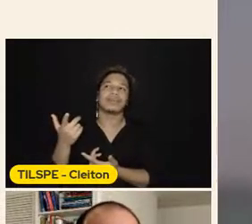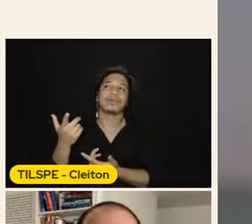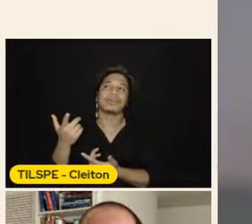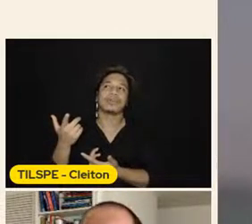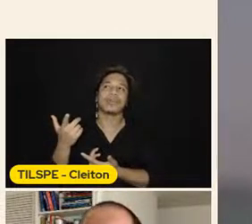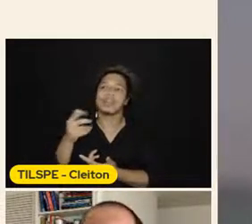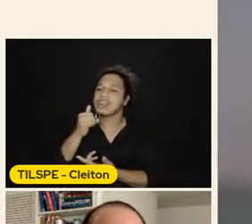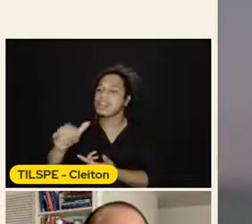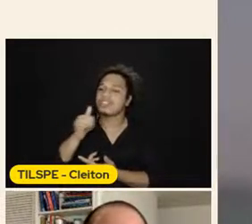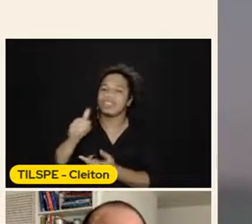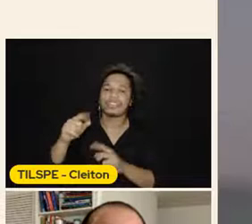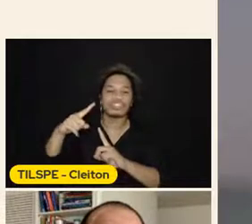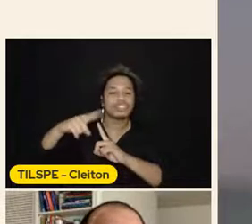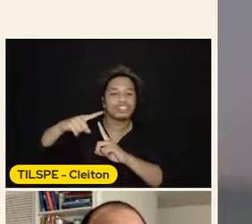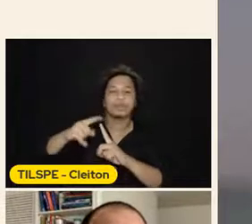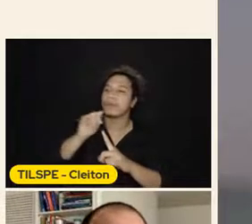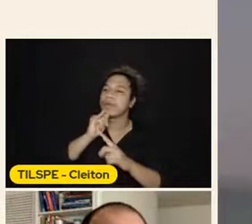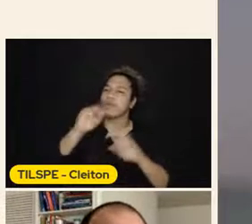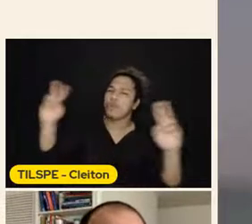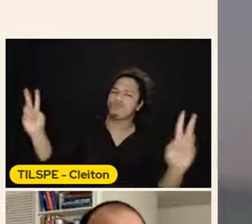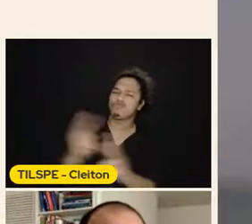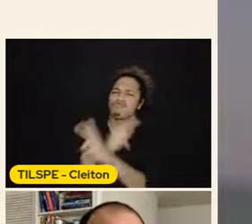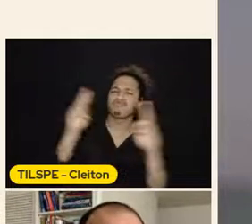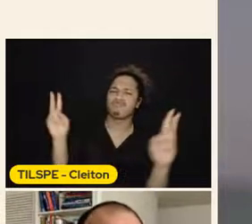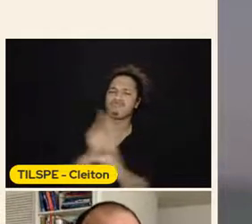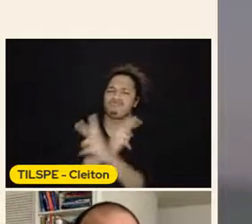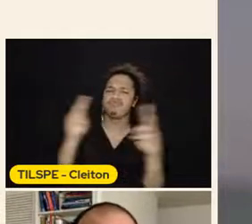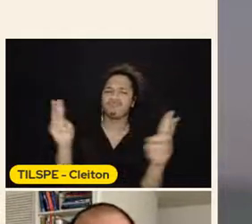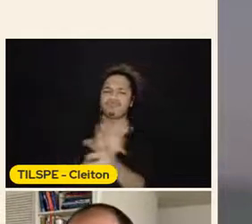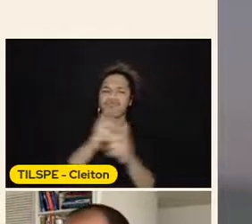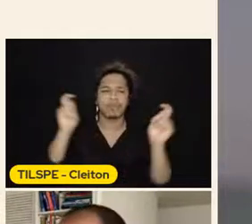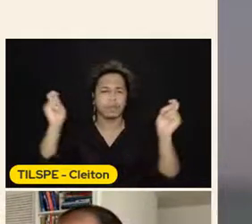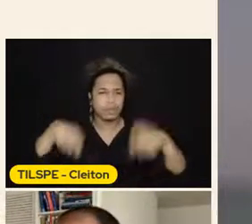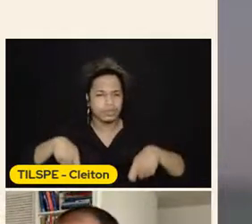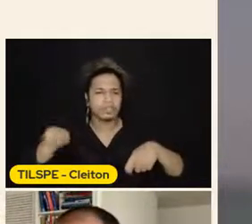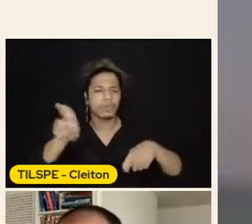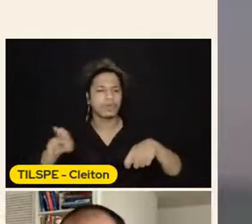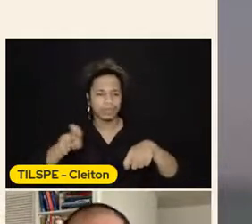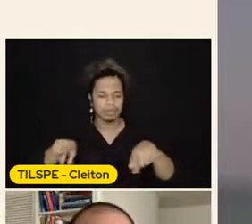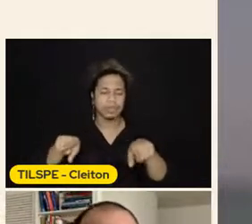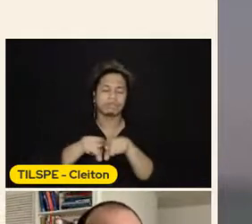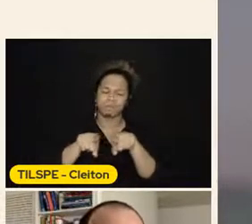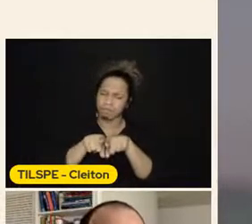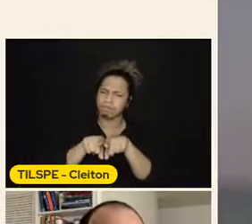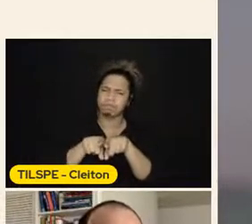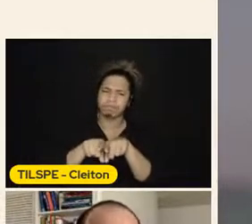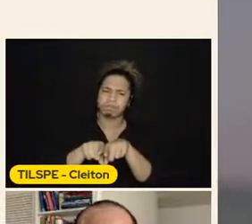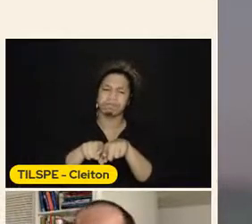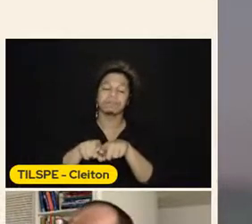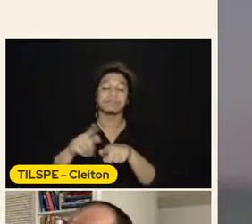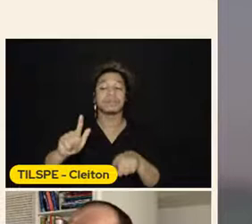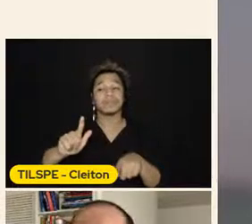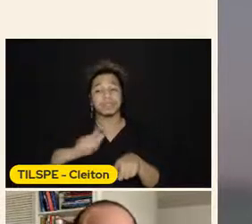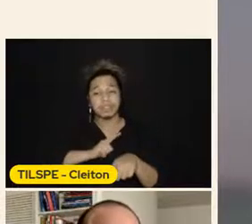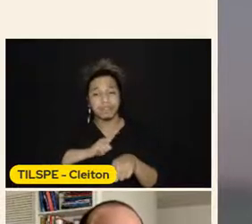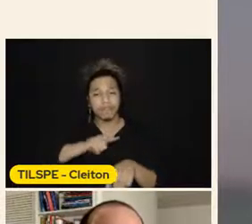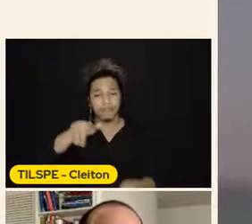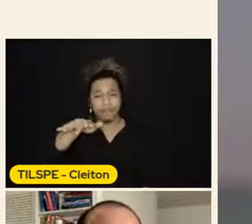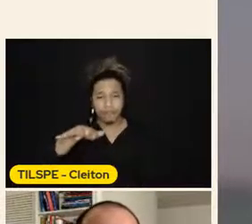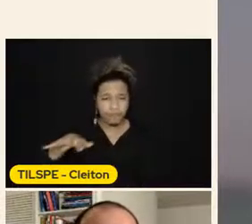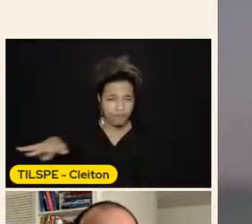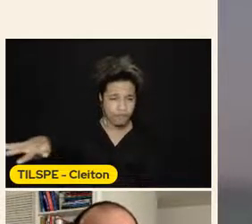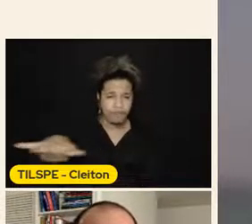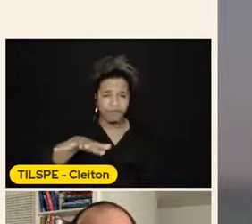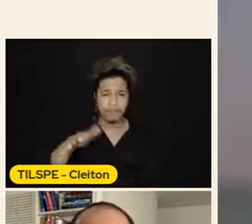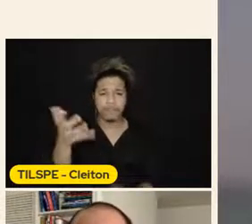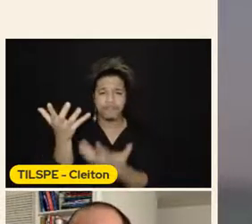energy? That's what William in his story did. There was a drought, his community